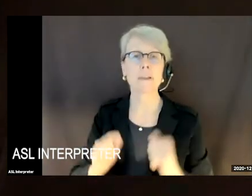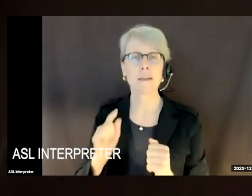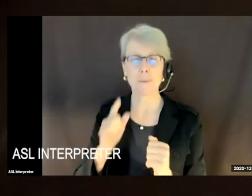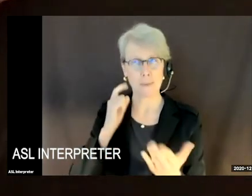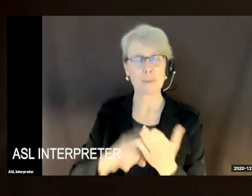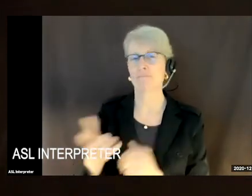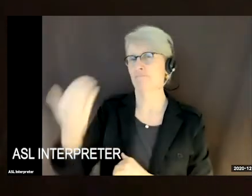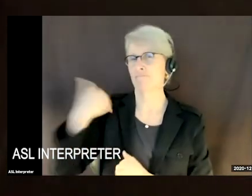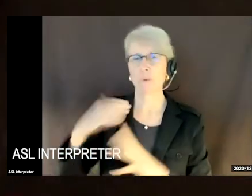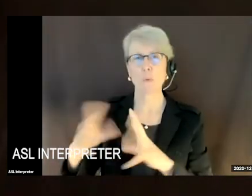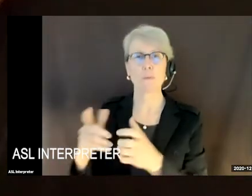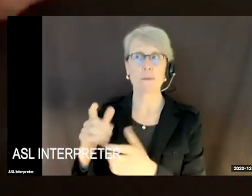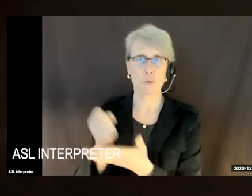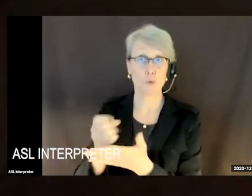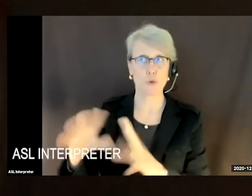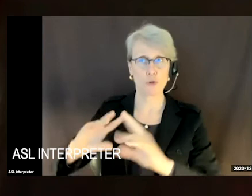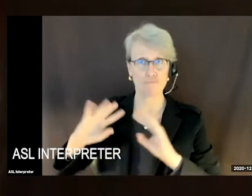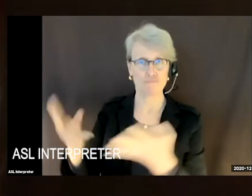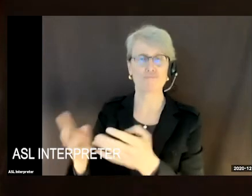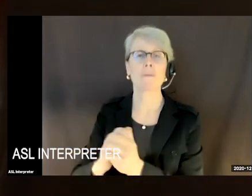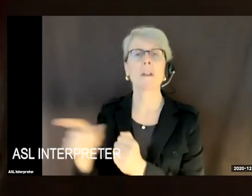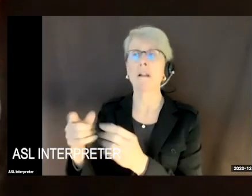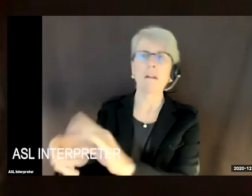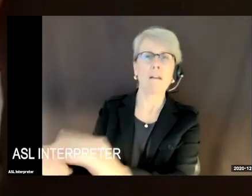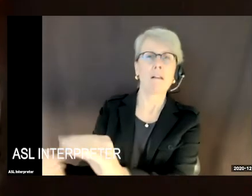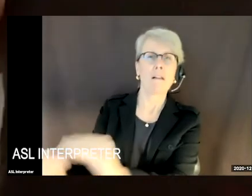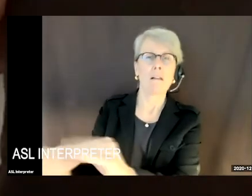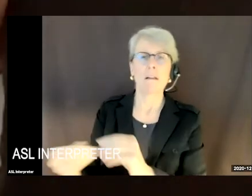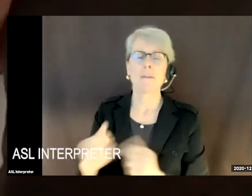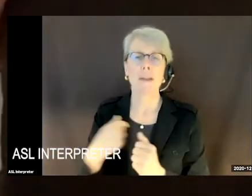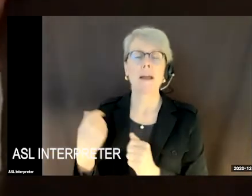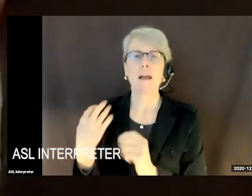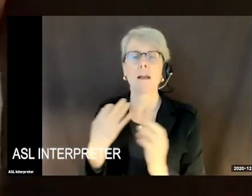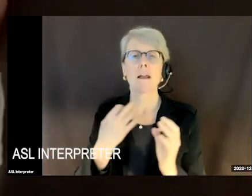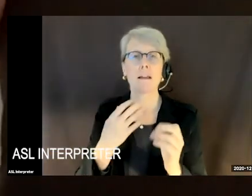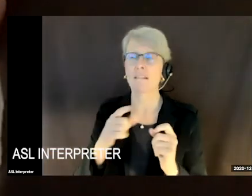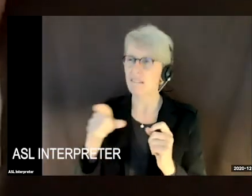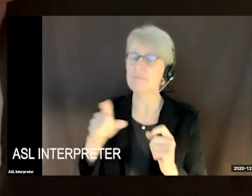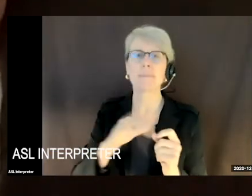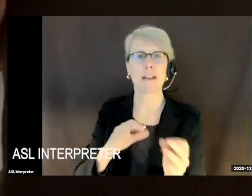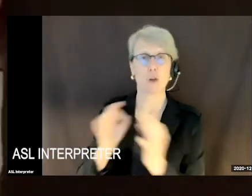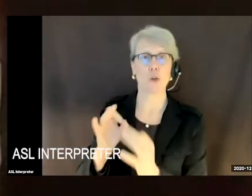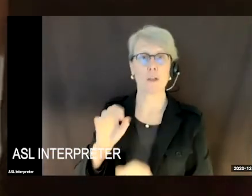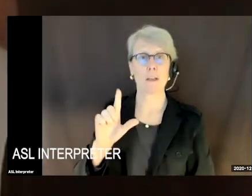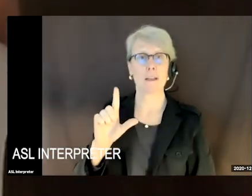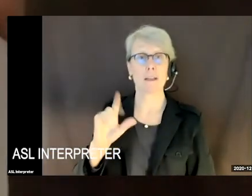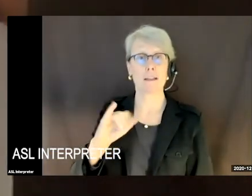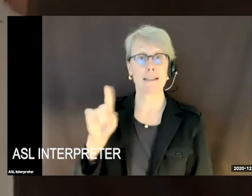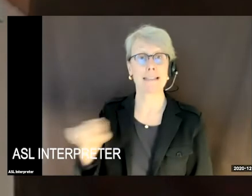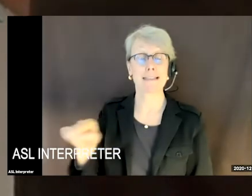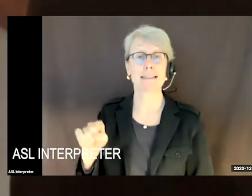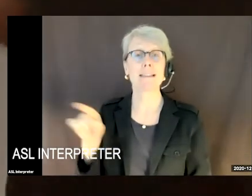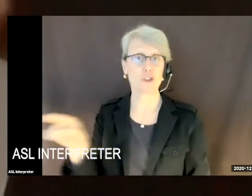quite frustrated with all the social workers and all what I perceived to be their excuses for what they weren't doing. And then I looked